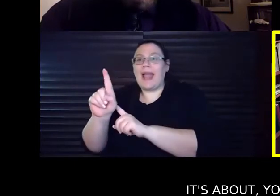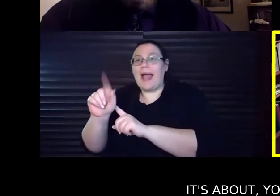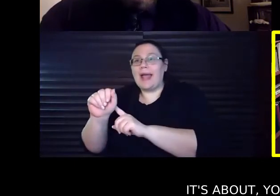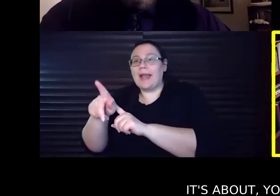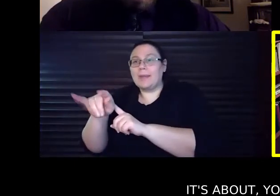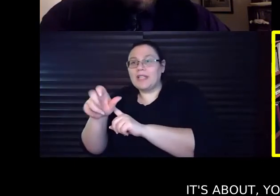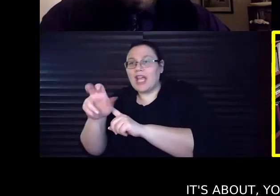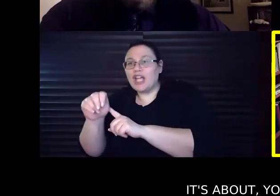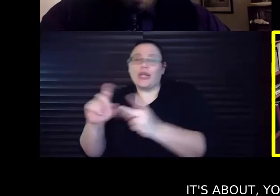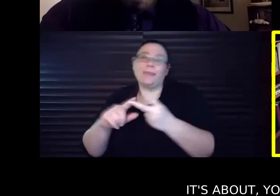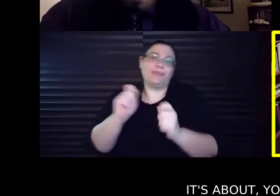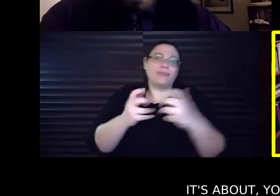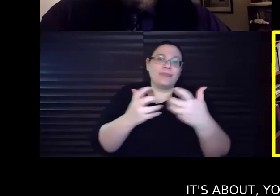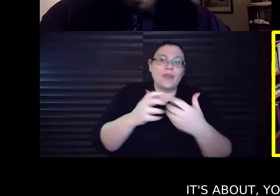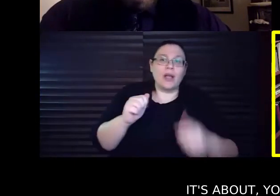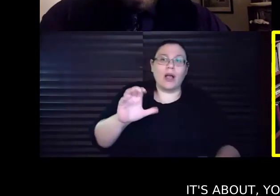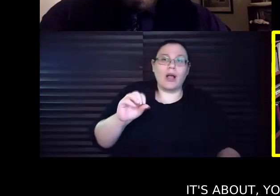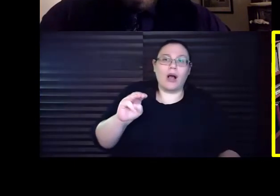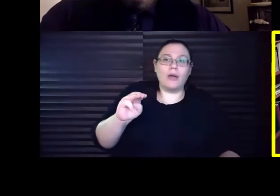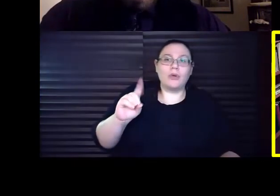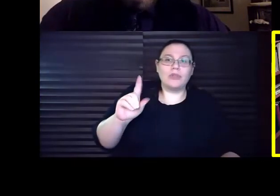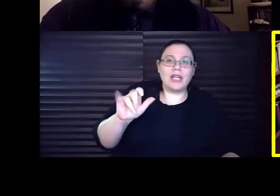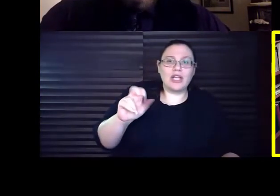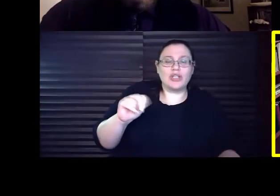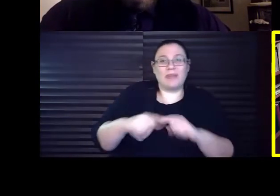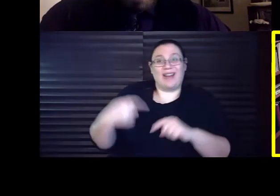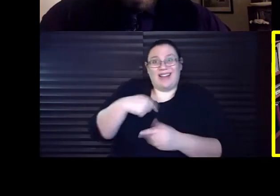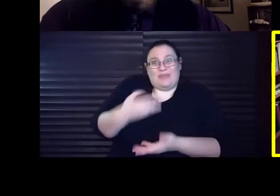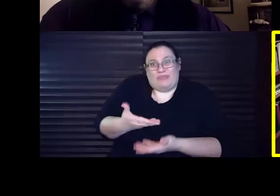about, us bringing something that's going to change